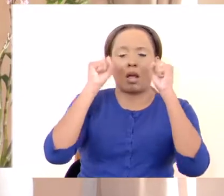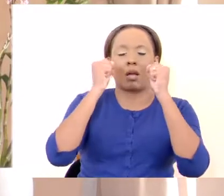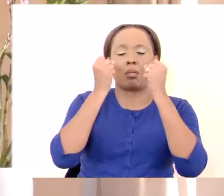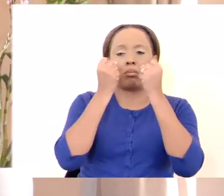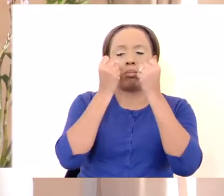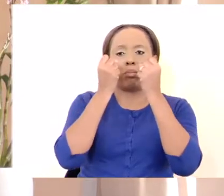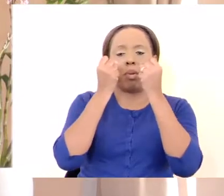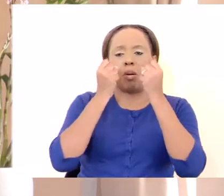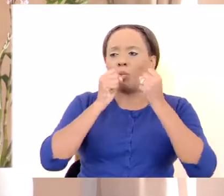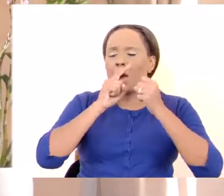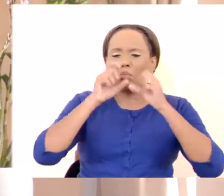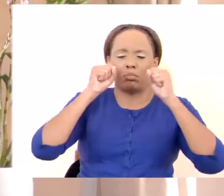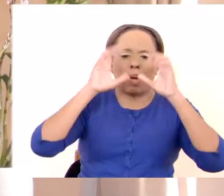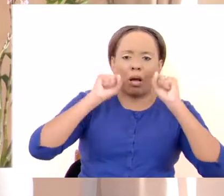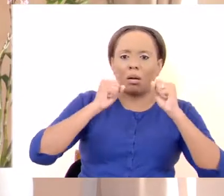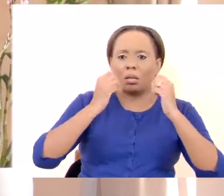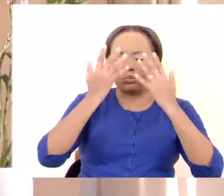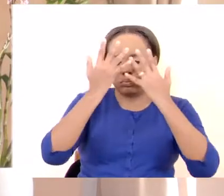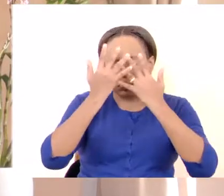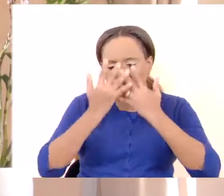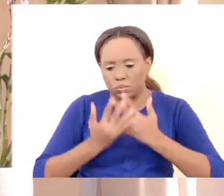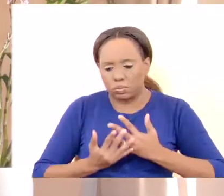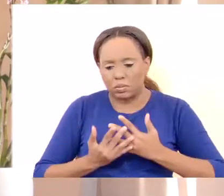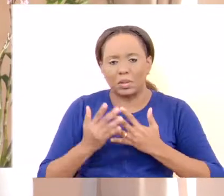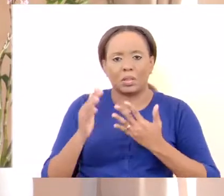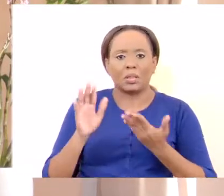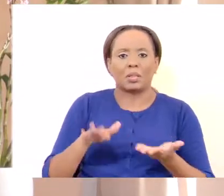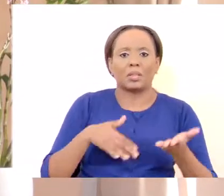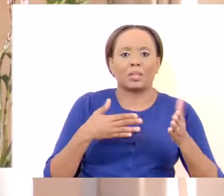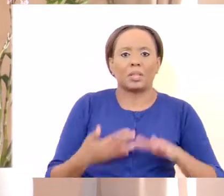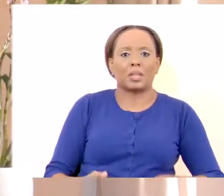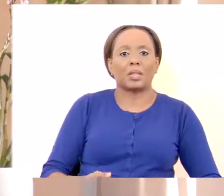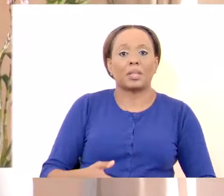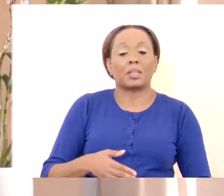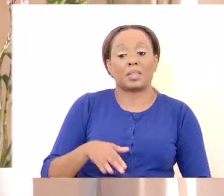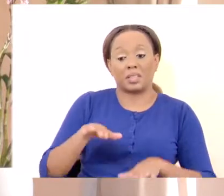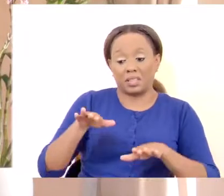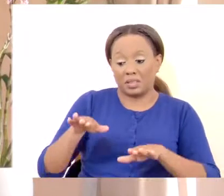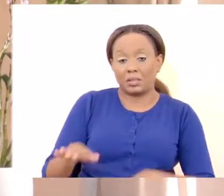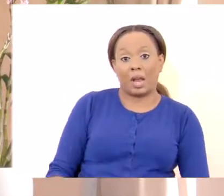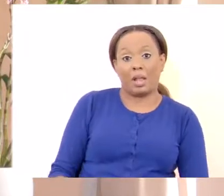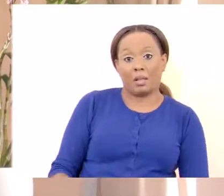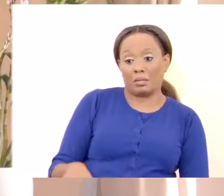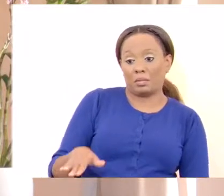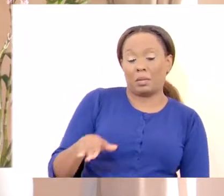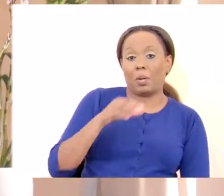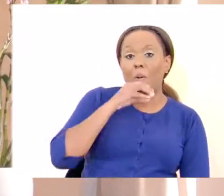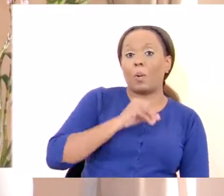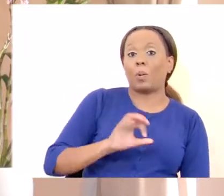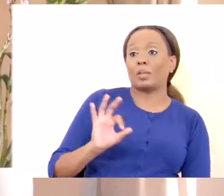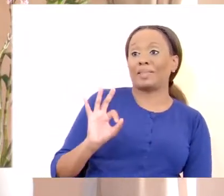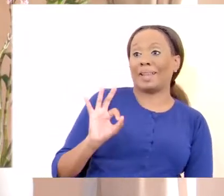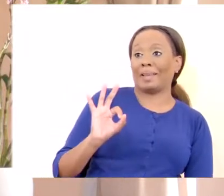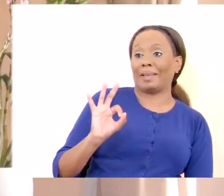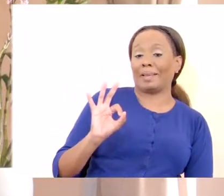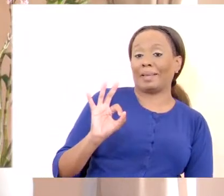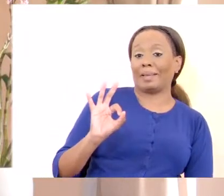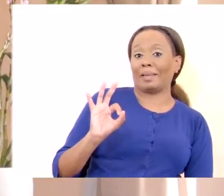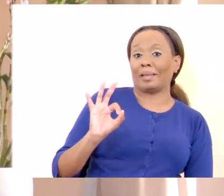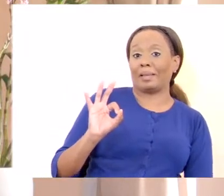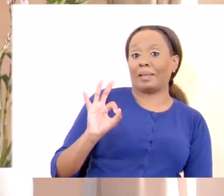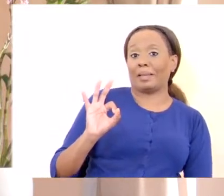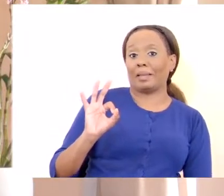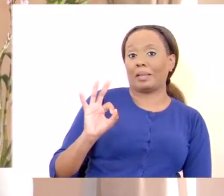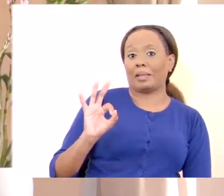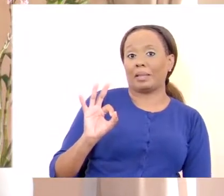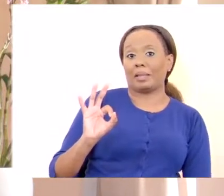sadness, following the untimely passing of a 9-year-old child due to complications